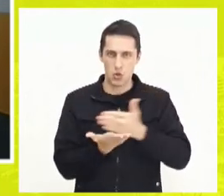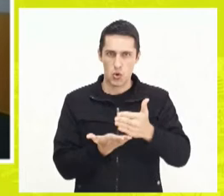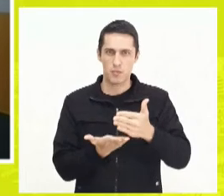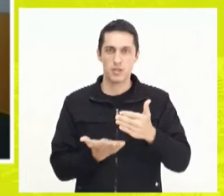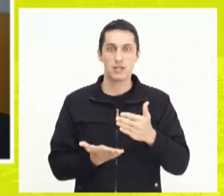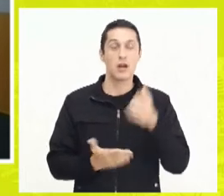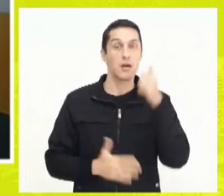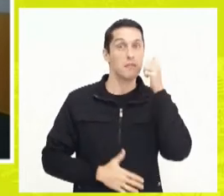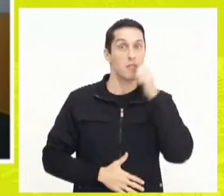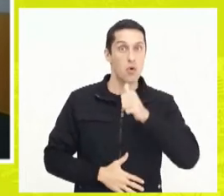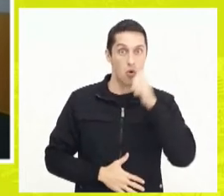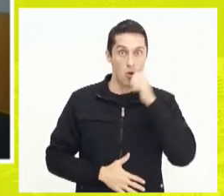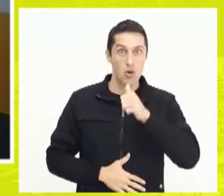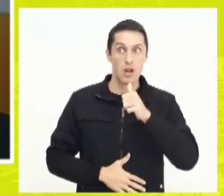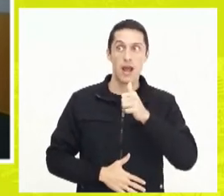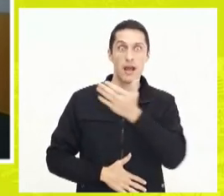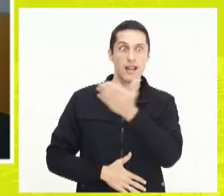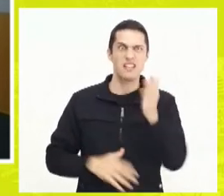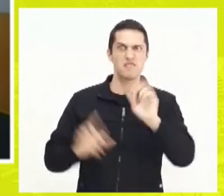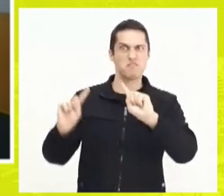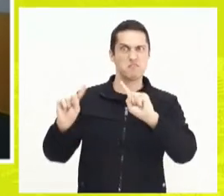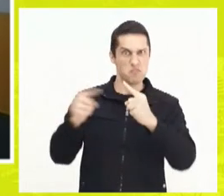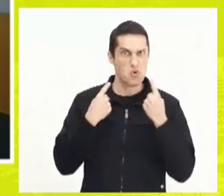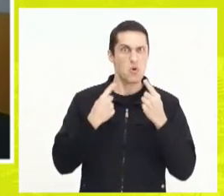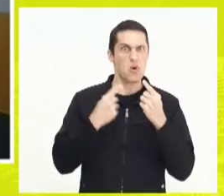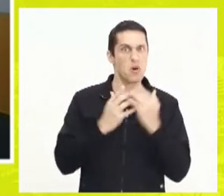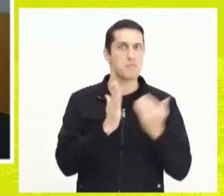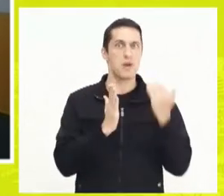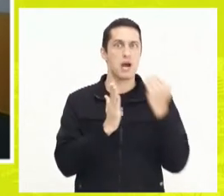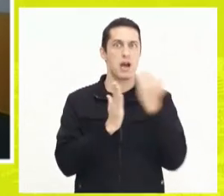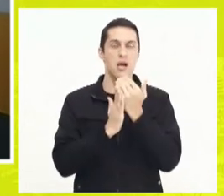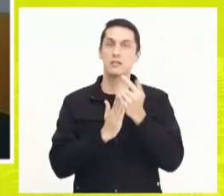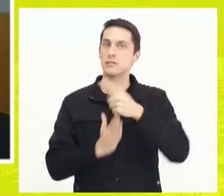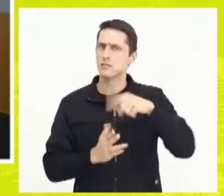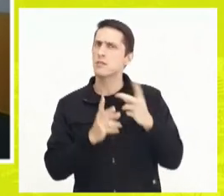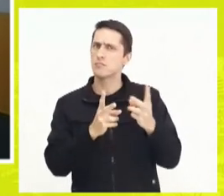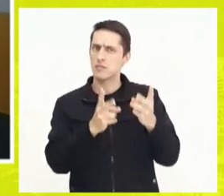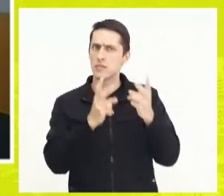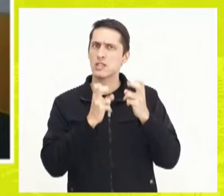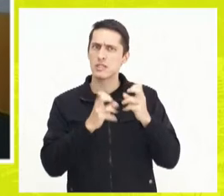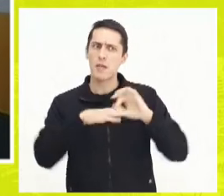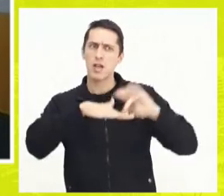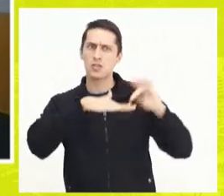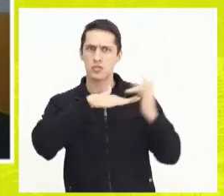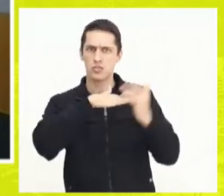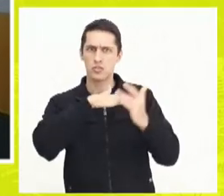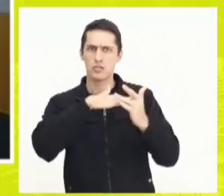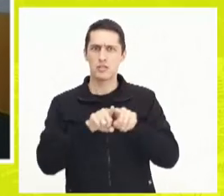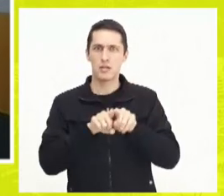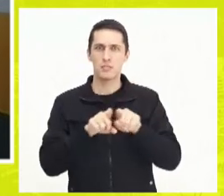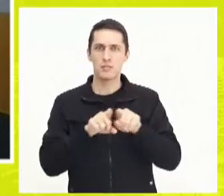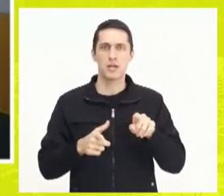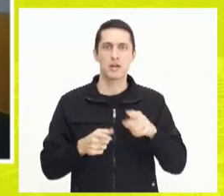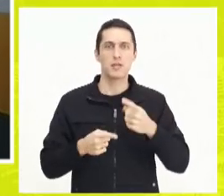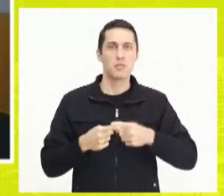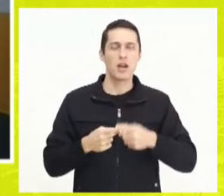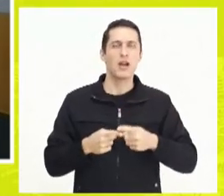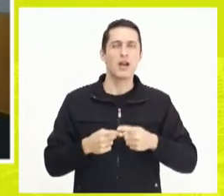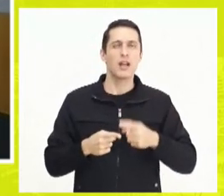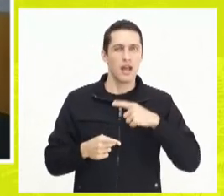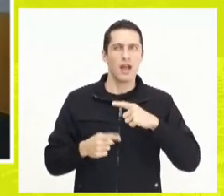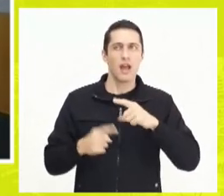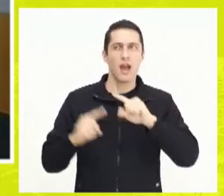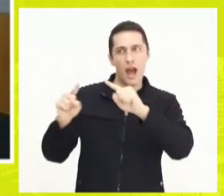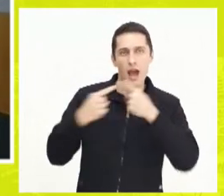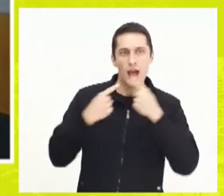will increase talitha said that we men are often more